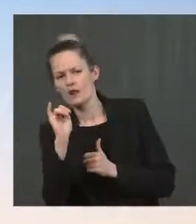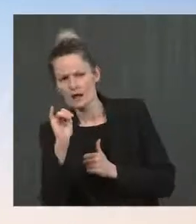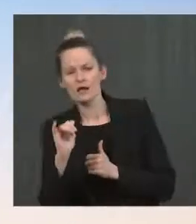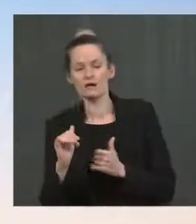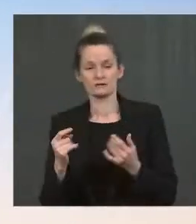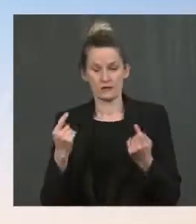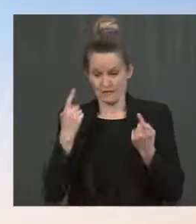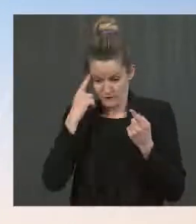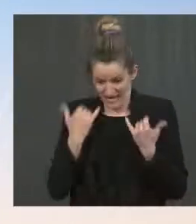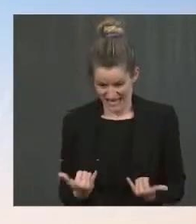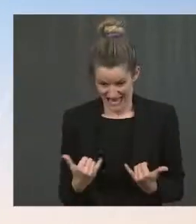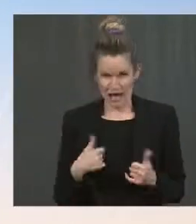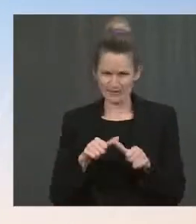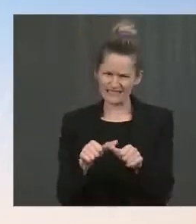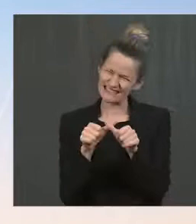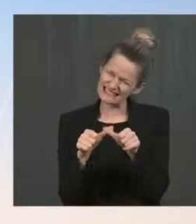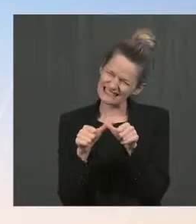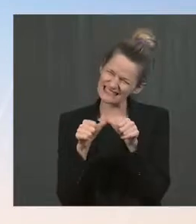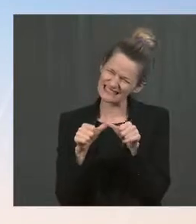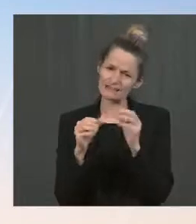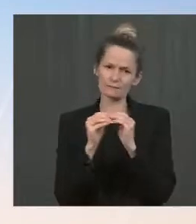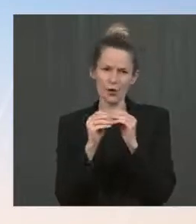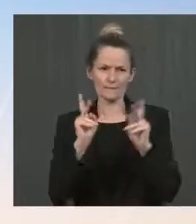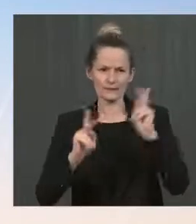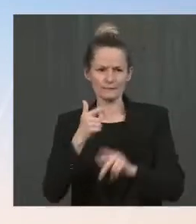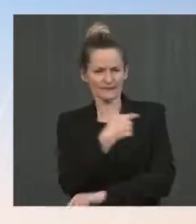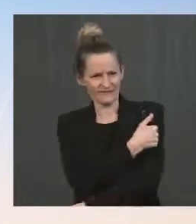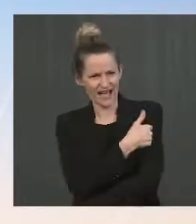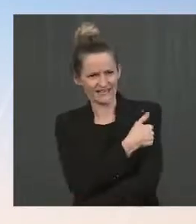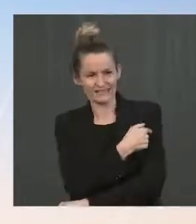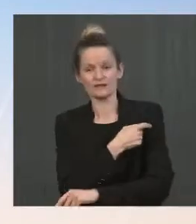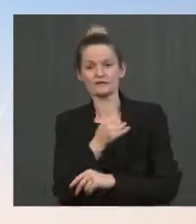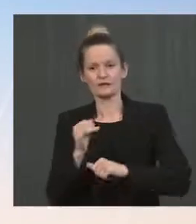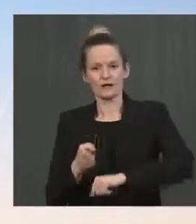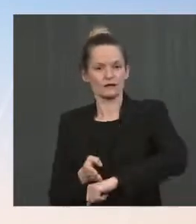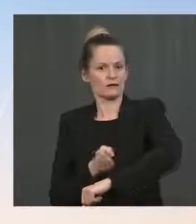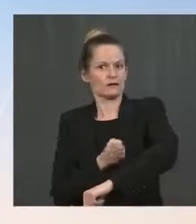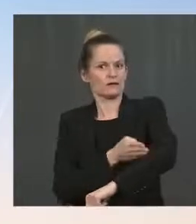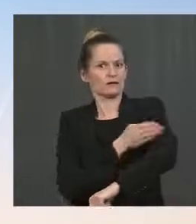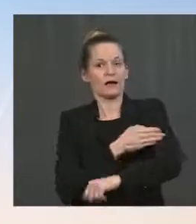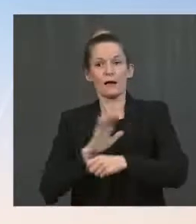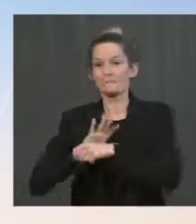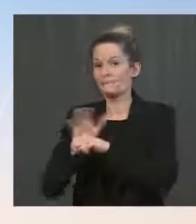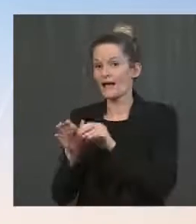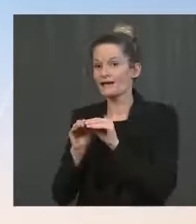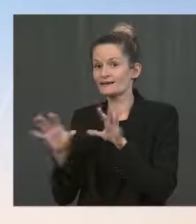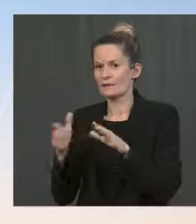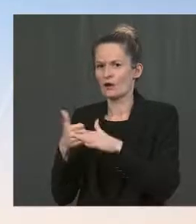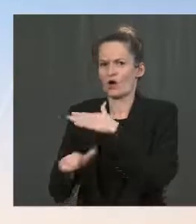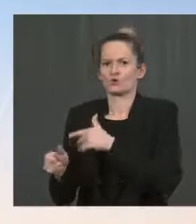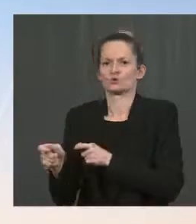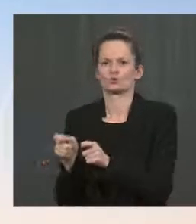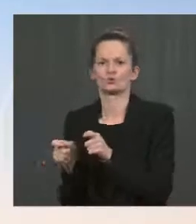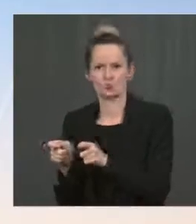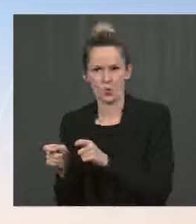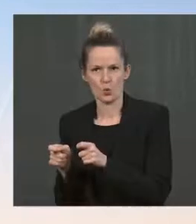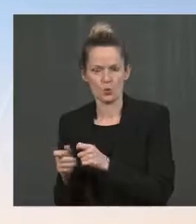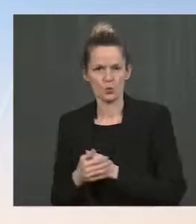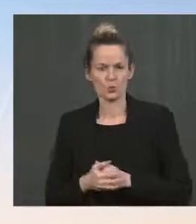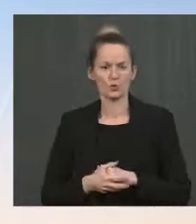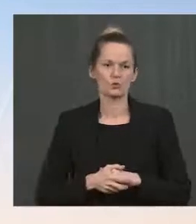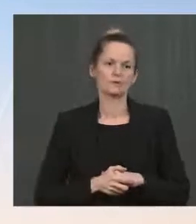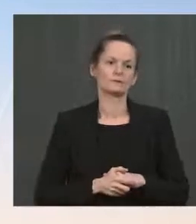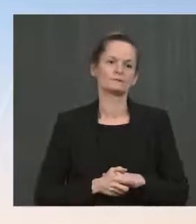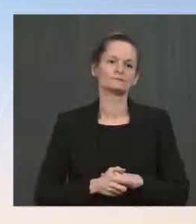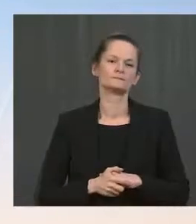people vaccinated and get the pandemic under control. And then one on the flights that have been stuck in Afghanistan. I understand